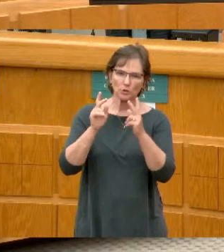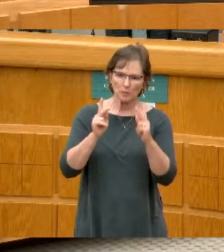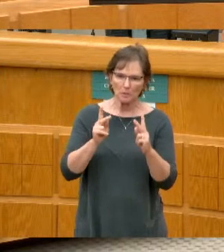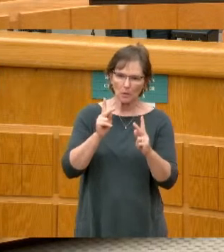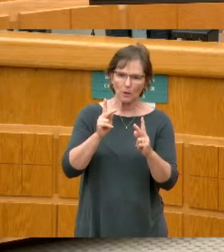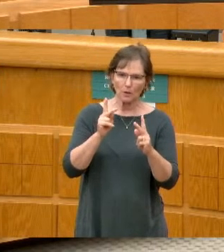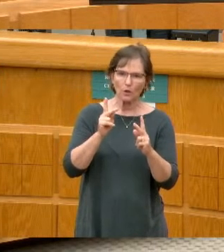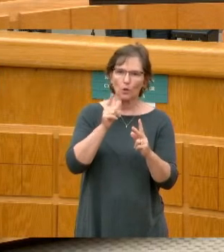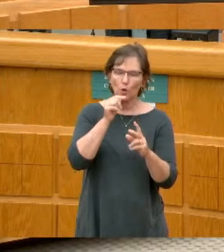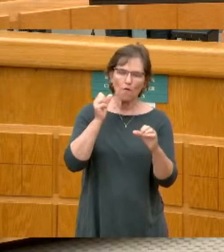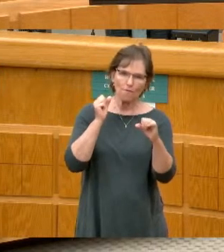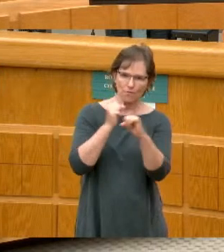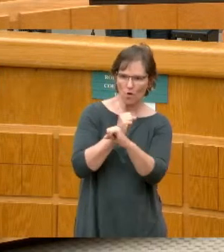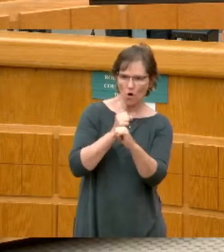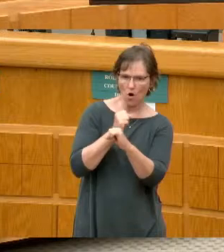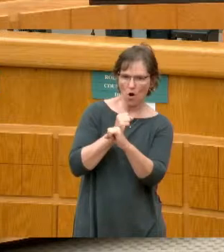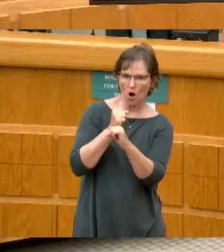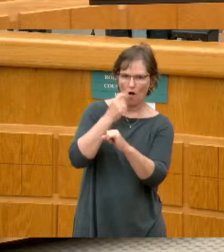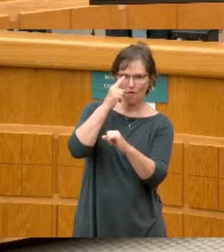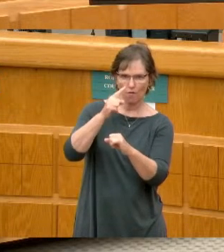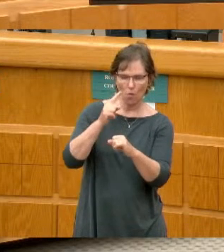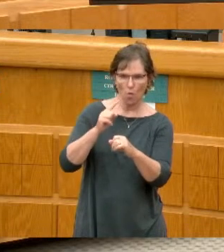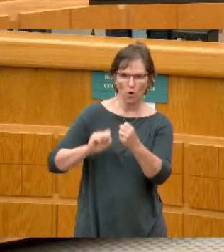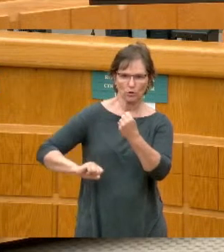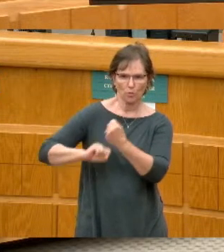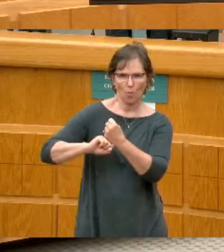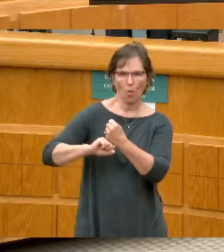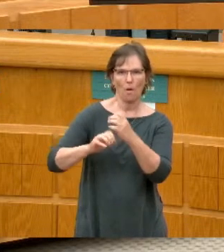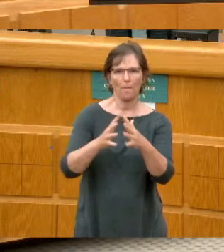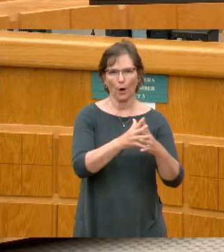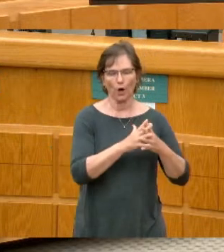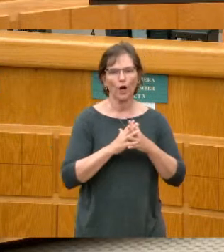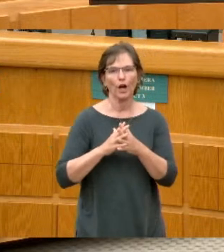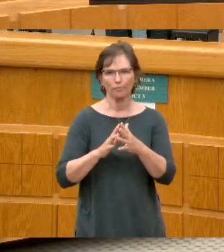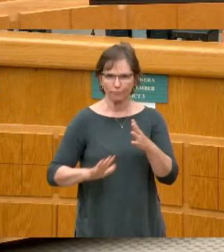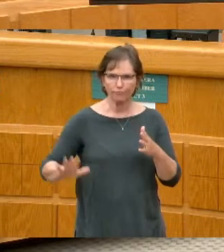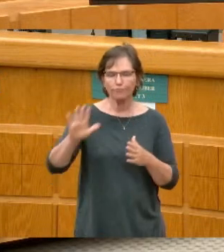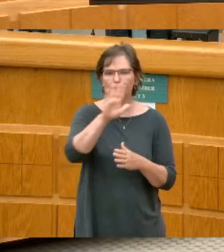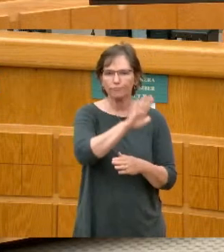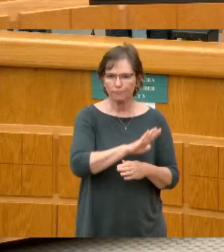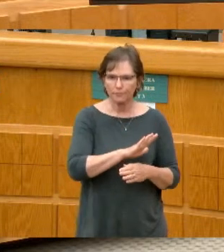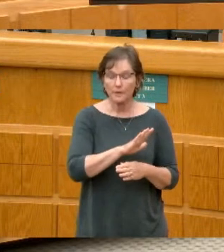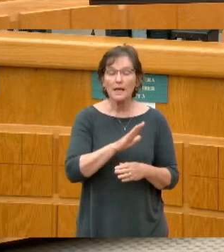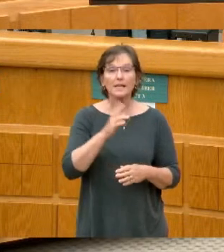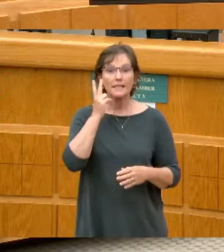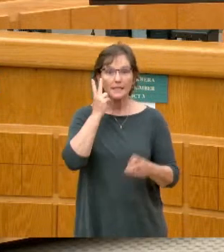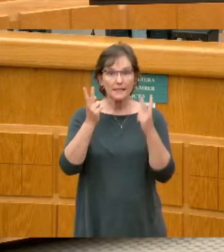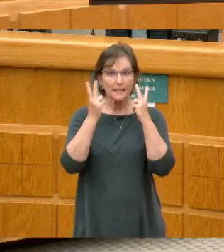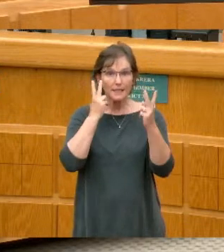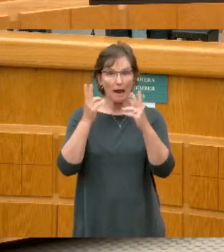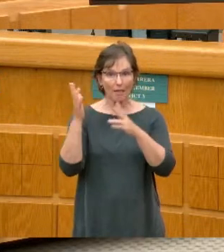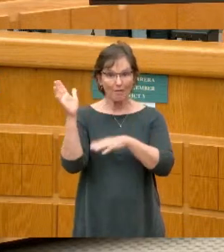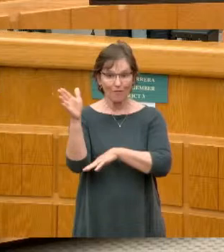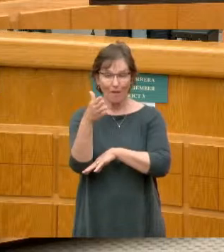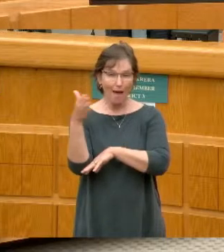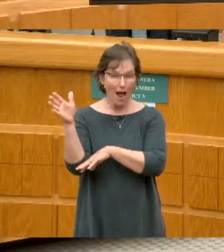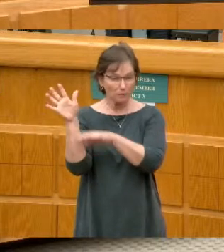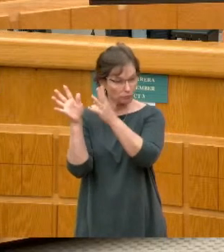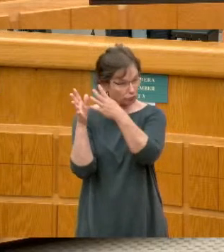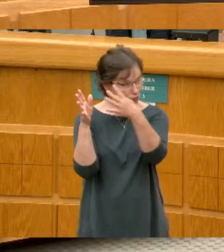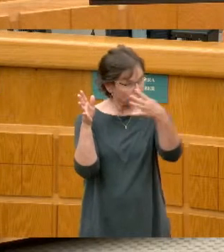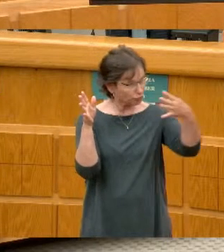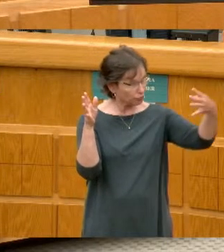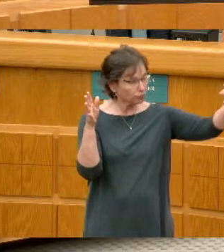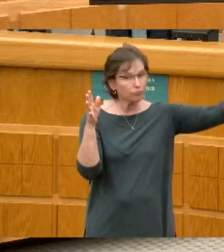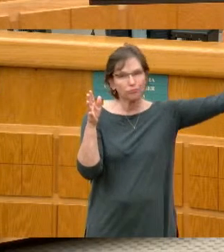still with us, and we have an opportunity to say thanks, and we want to do that tomorrow. They're special people in our lives that have fought